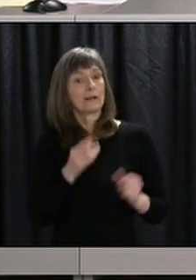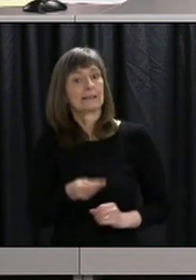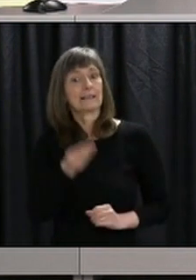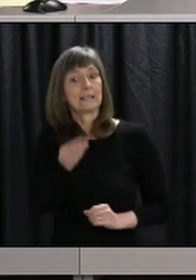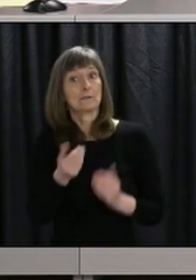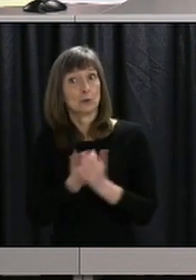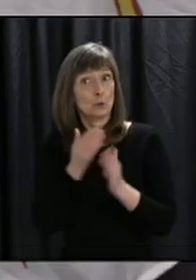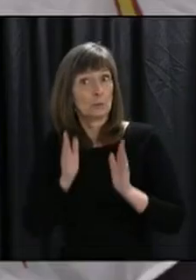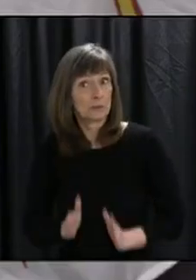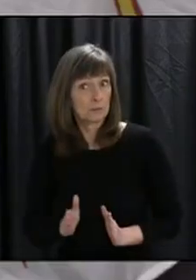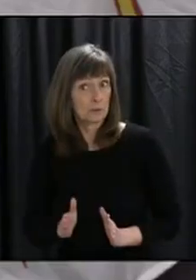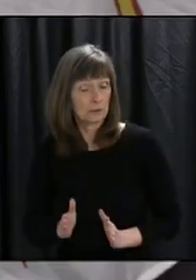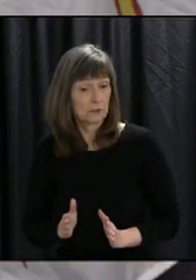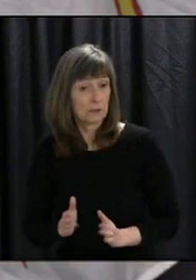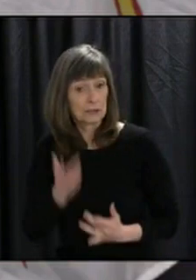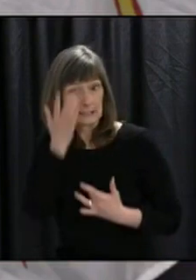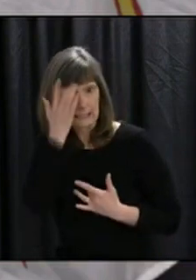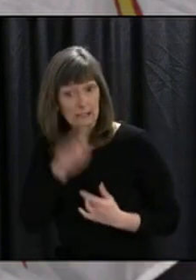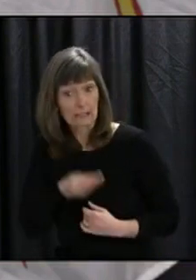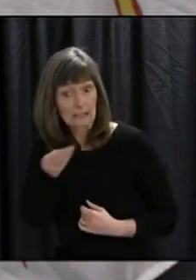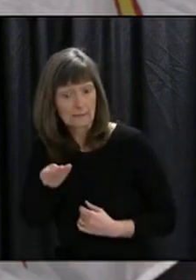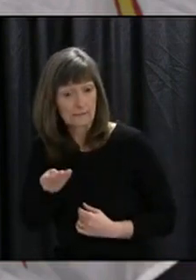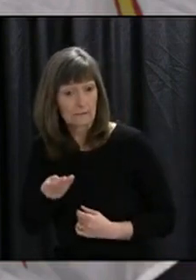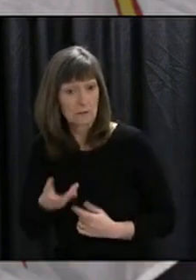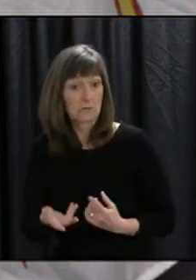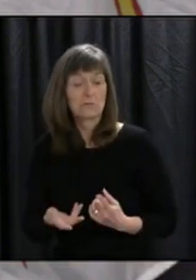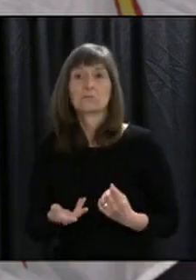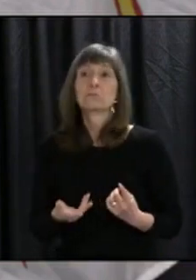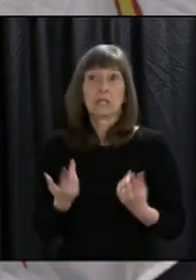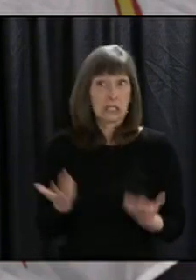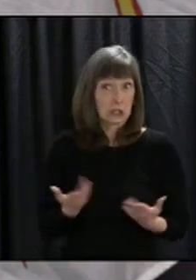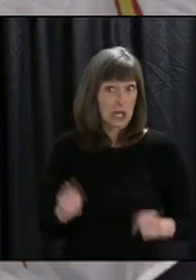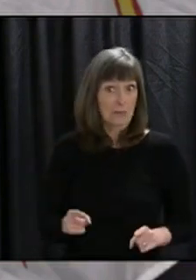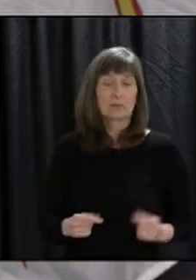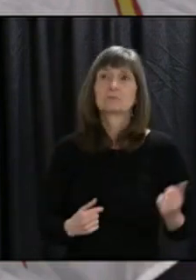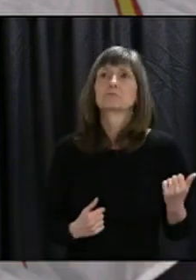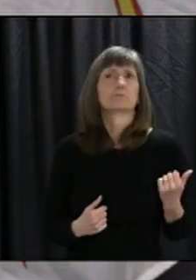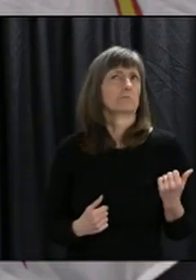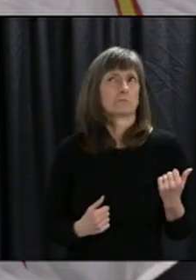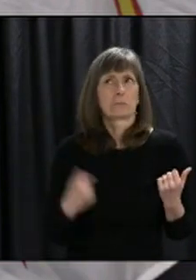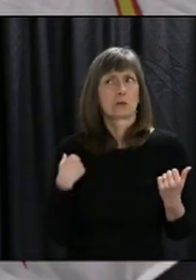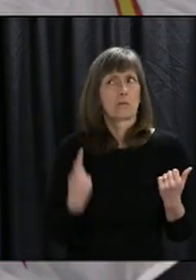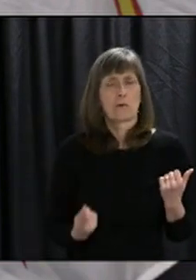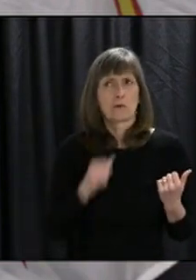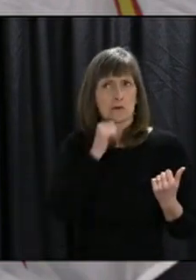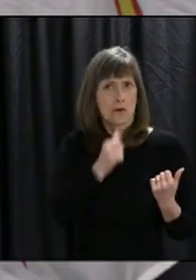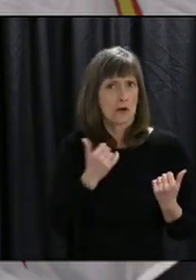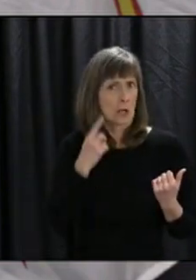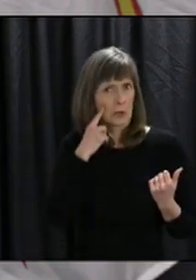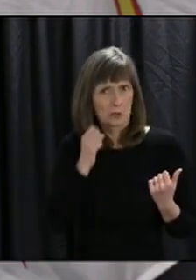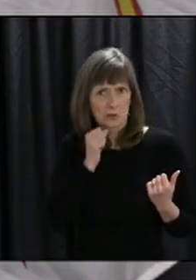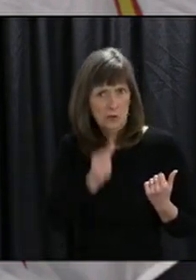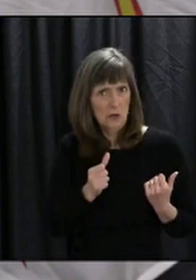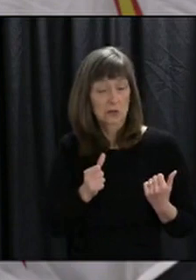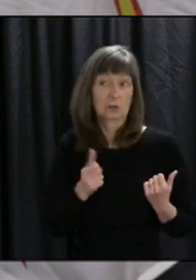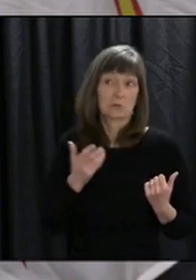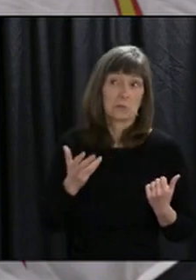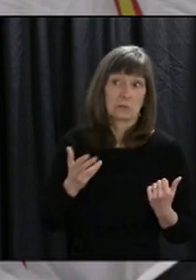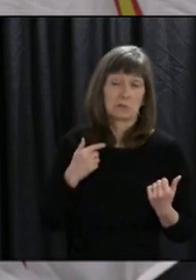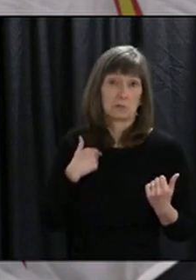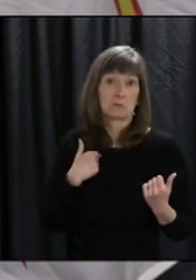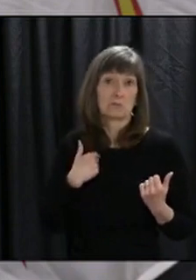not aware of that happening here. We can certainly look into it to see if that is indeed something that is happening at